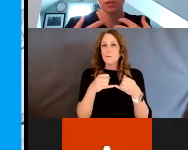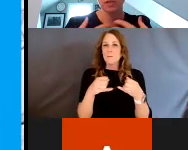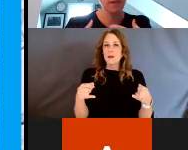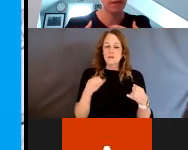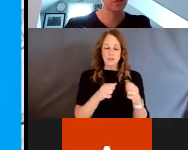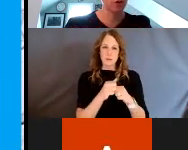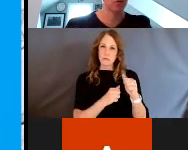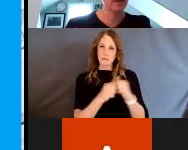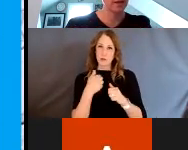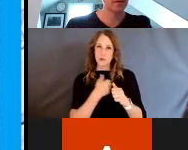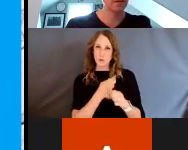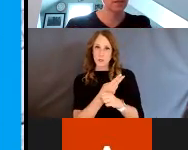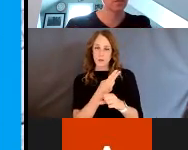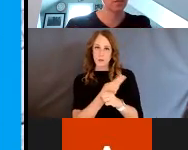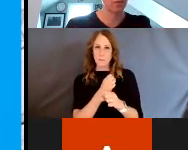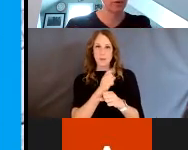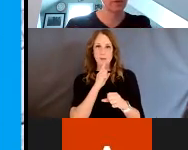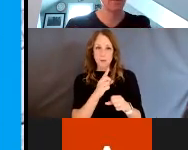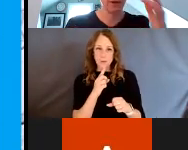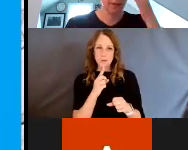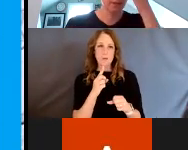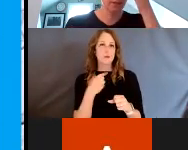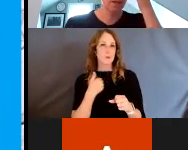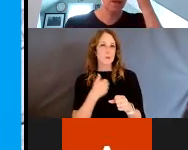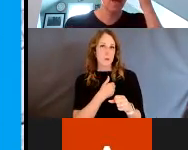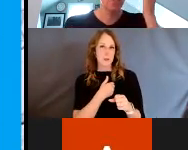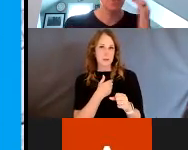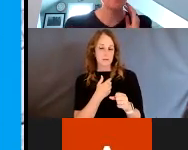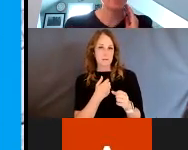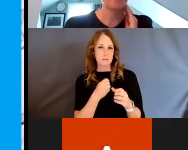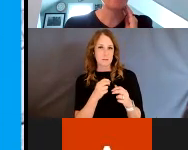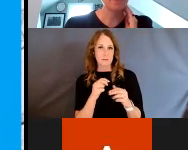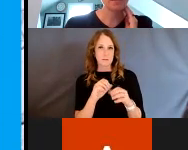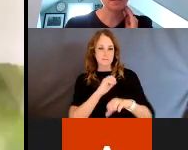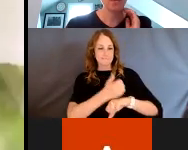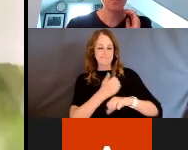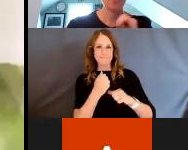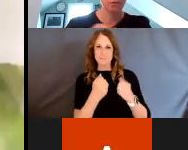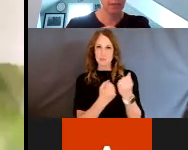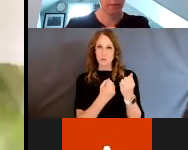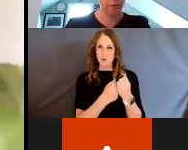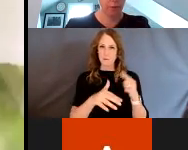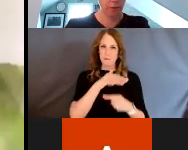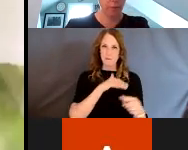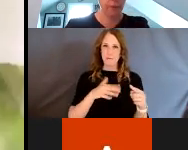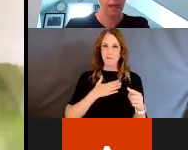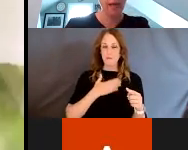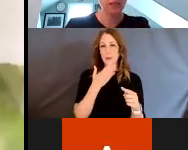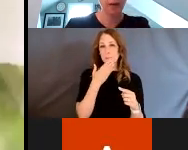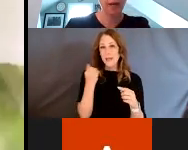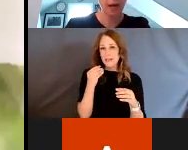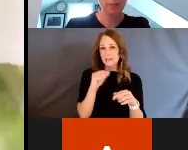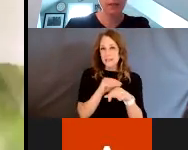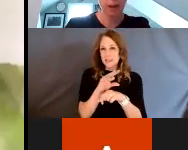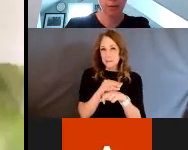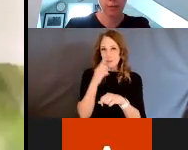we use to make sure we're in these supportive environments. And my best pro tip for you